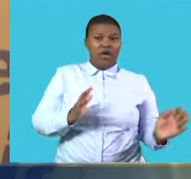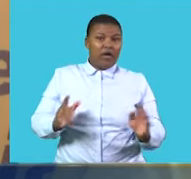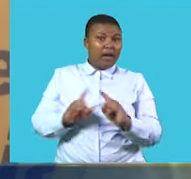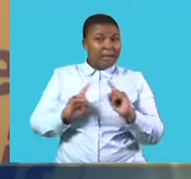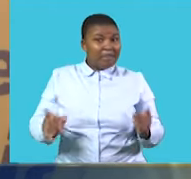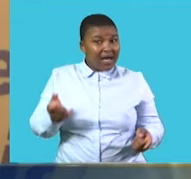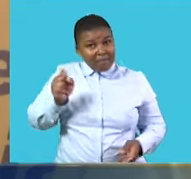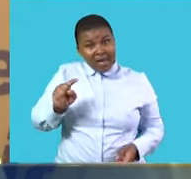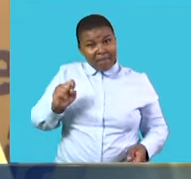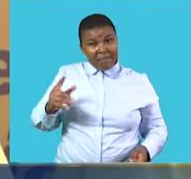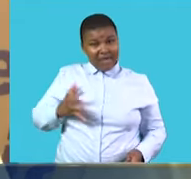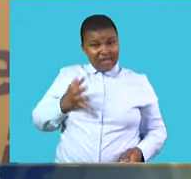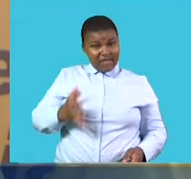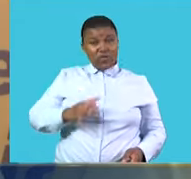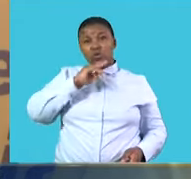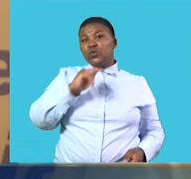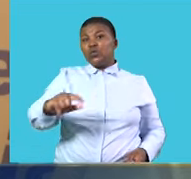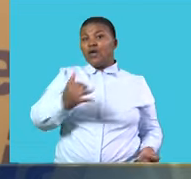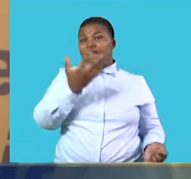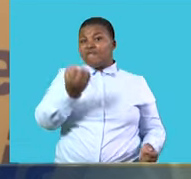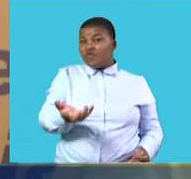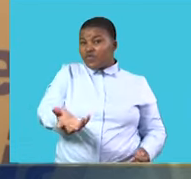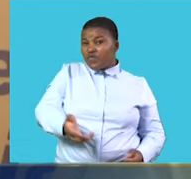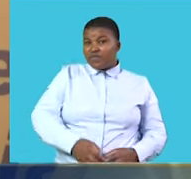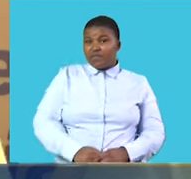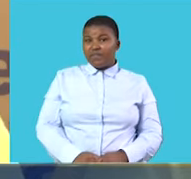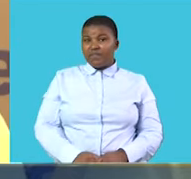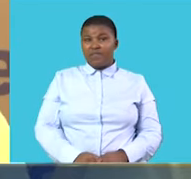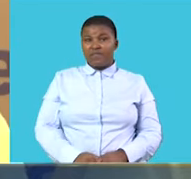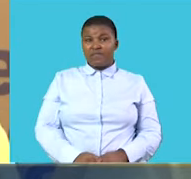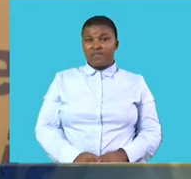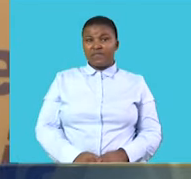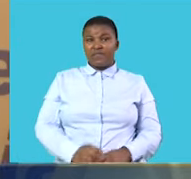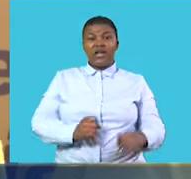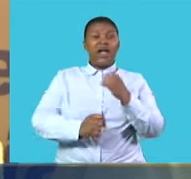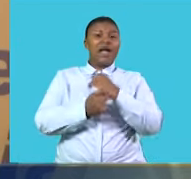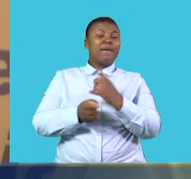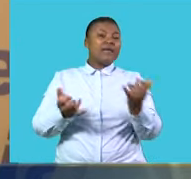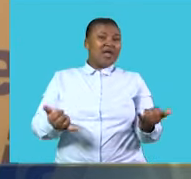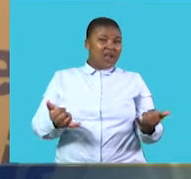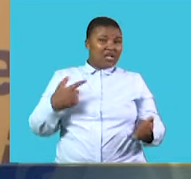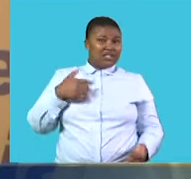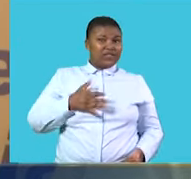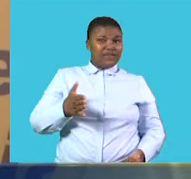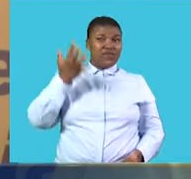is this what we wanted to have? Is what is happening now really what we wanted to have?